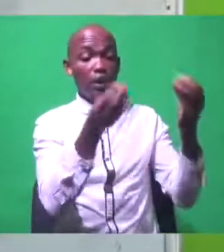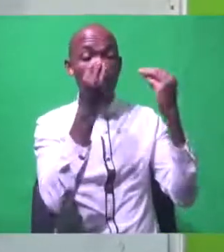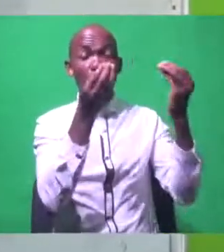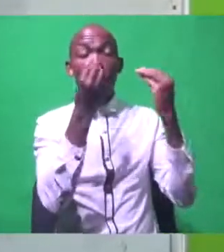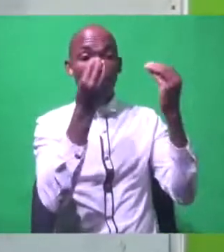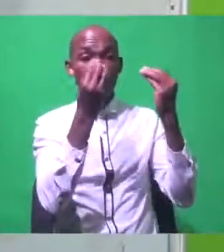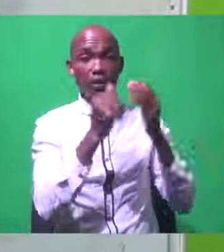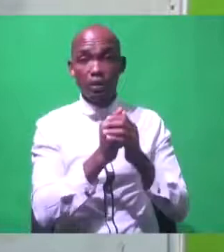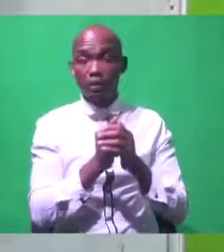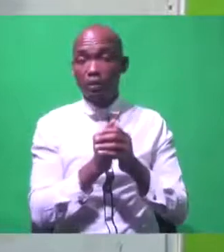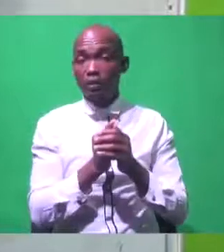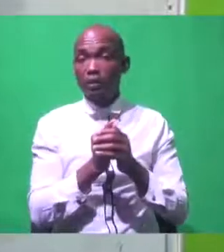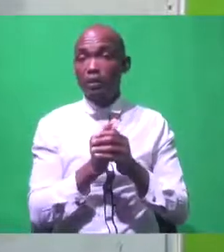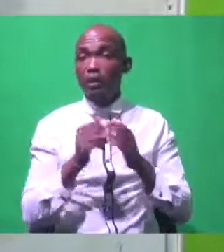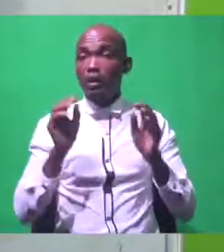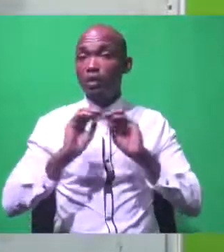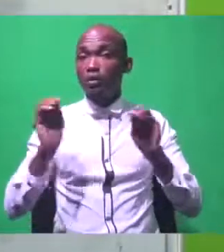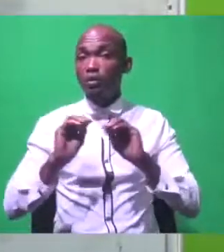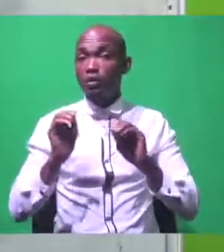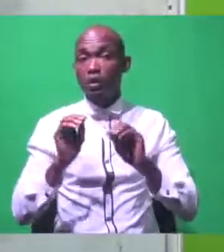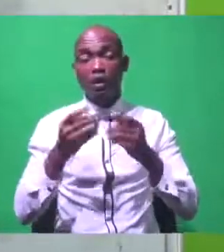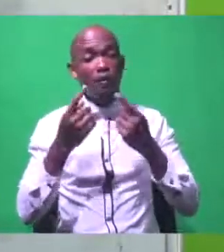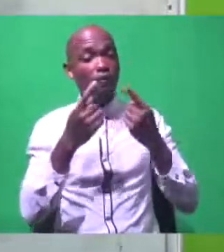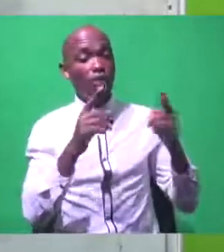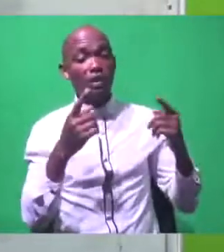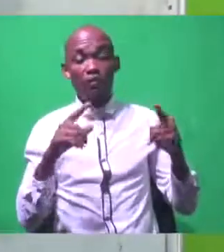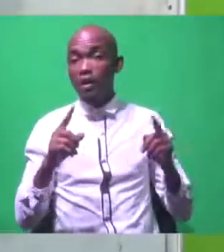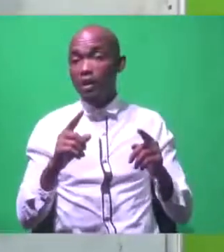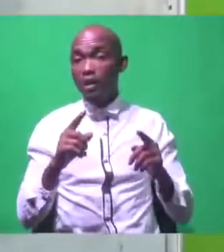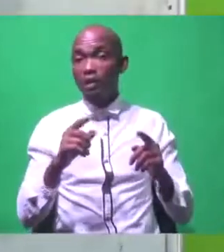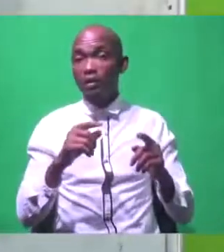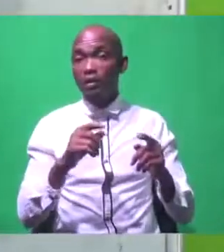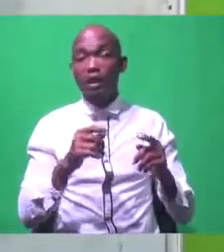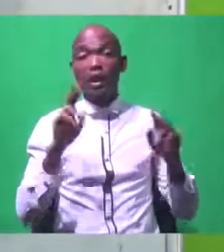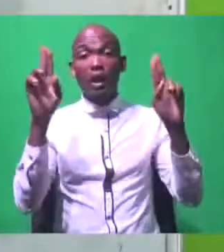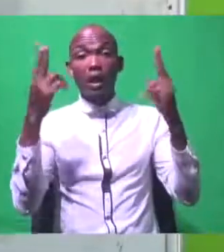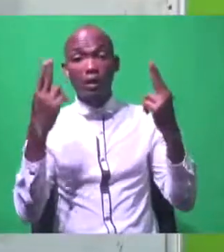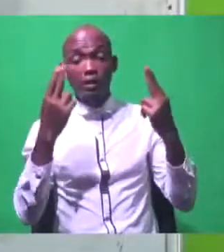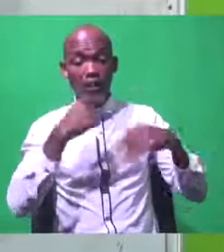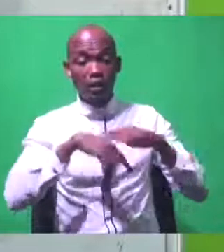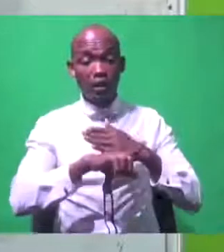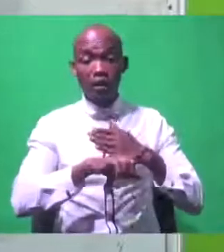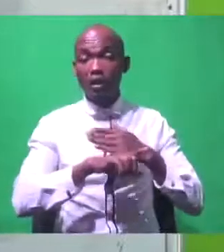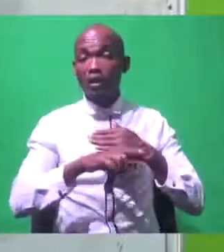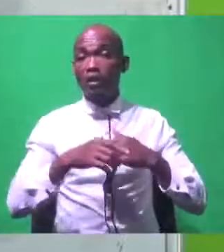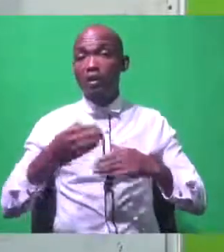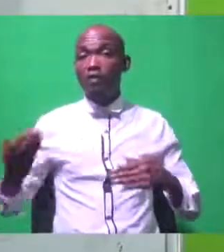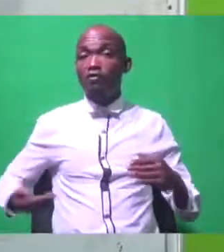were taught various issues, various lessons in foreign languages.